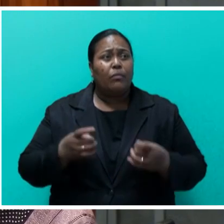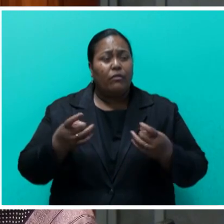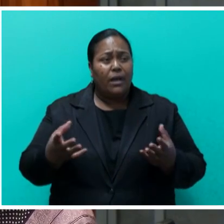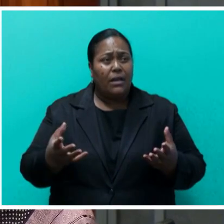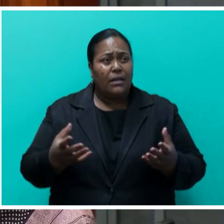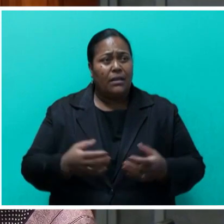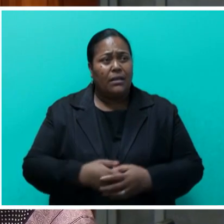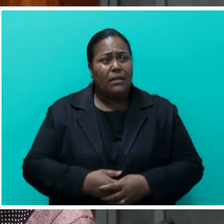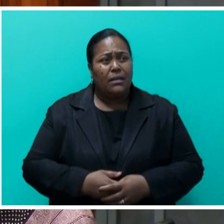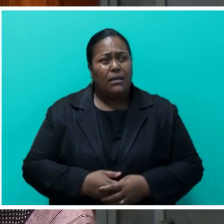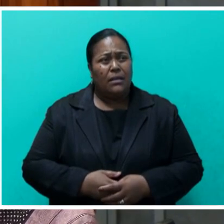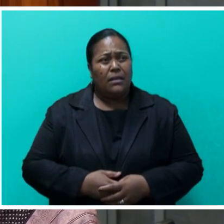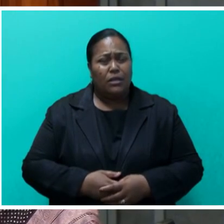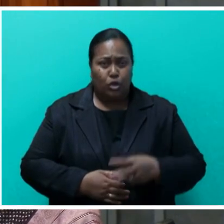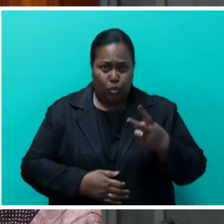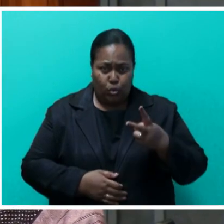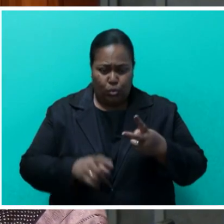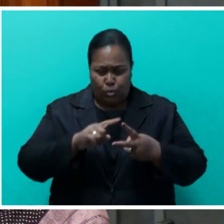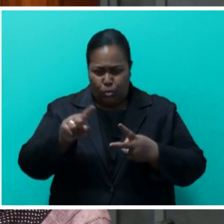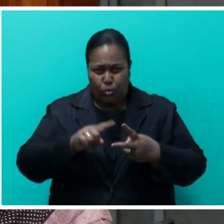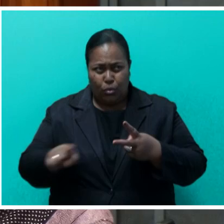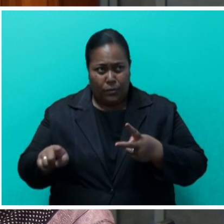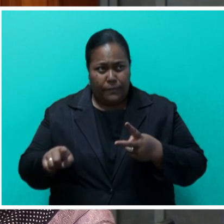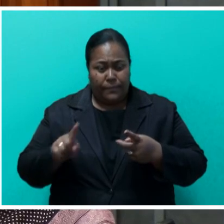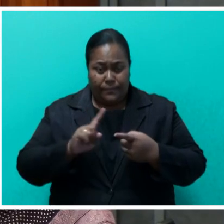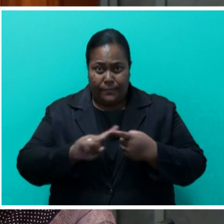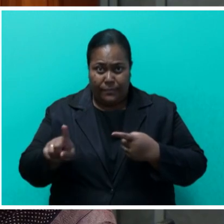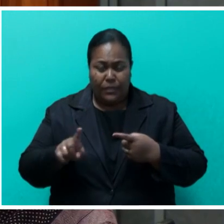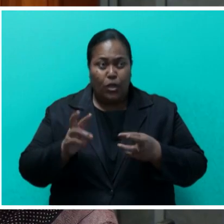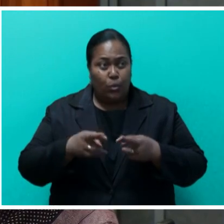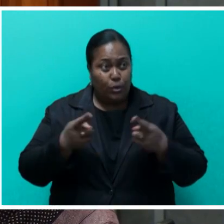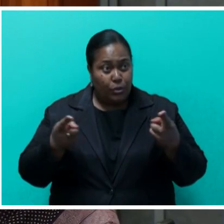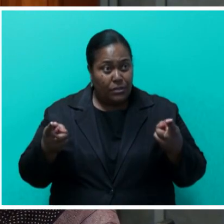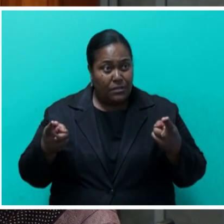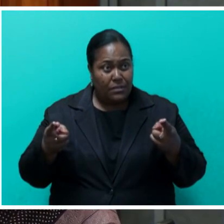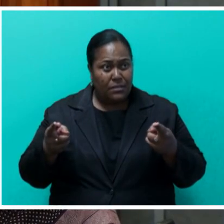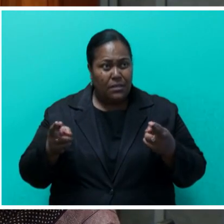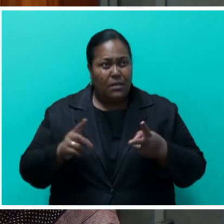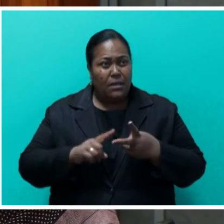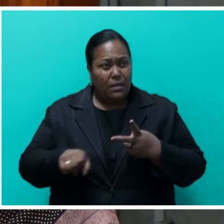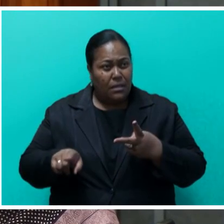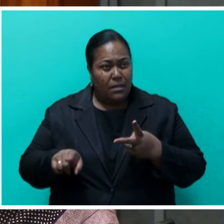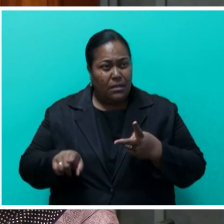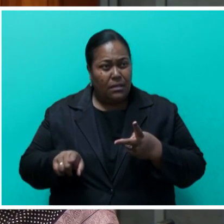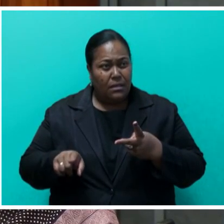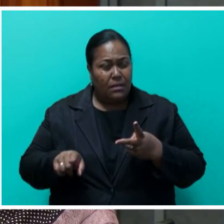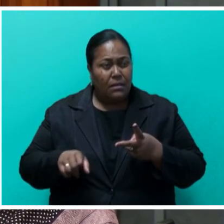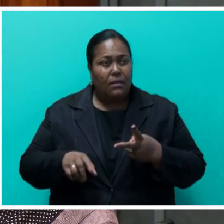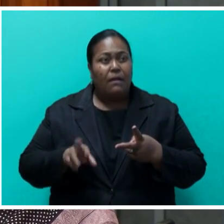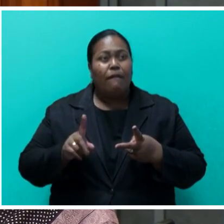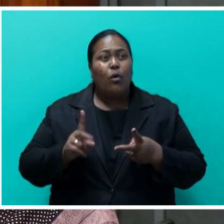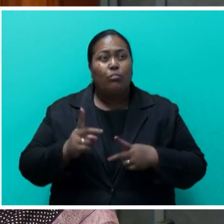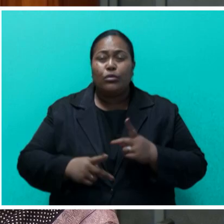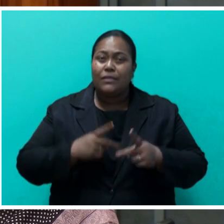prongs. One is relating to resources, and the other is probably relating to